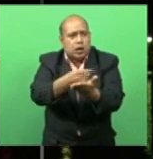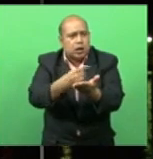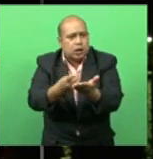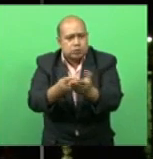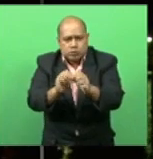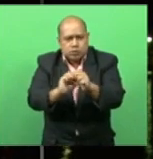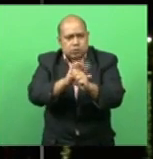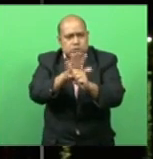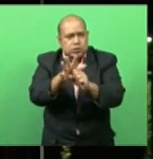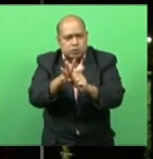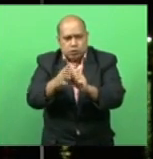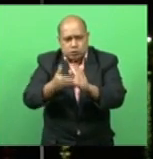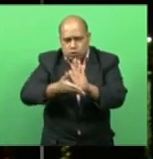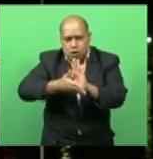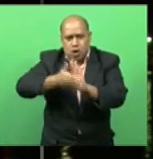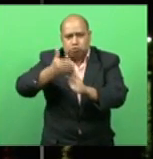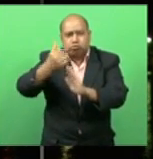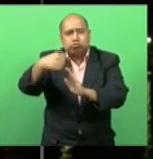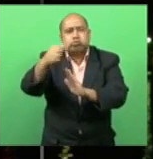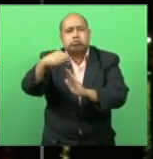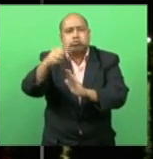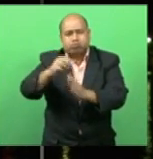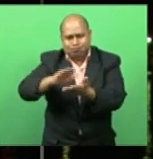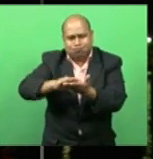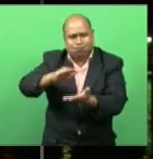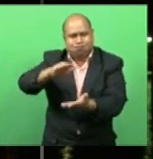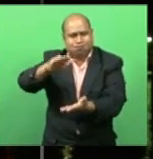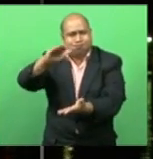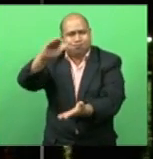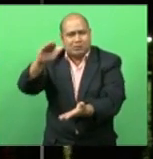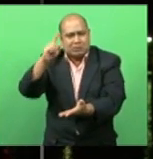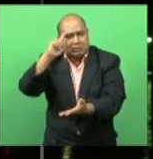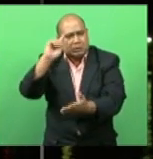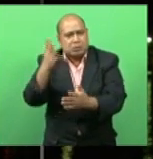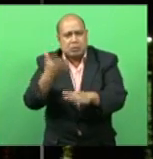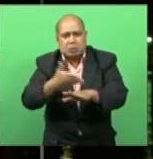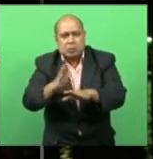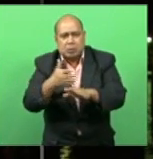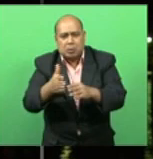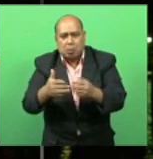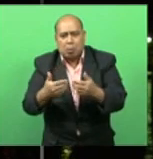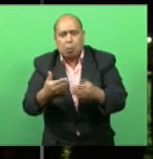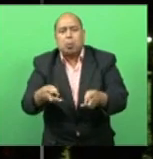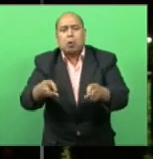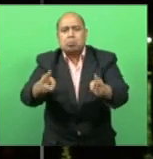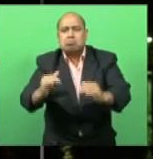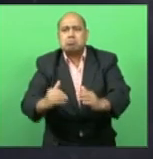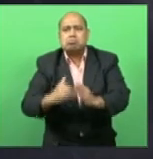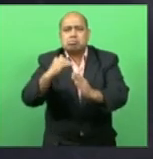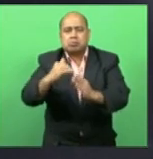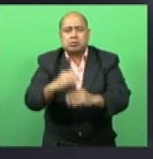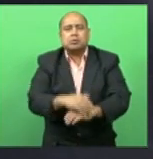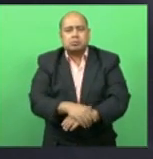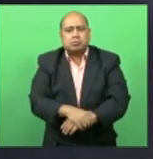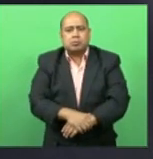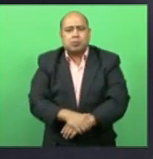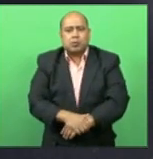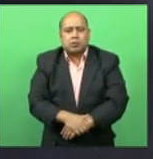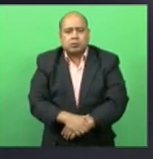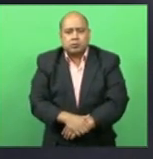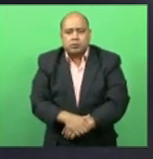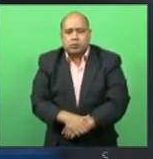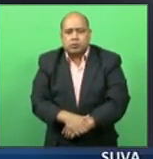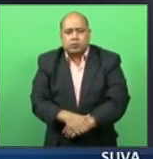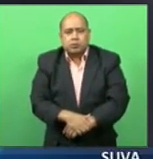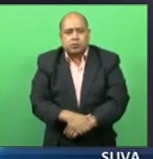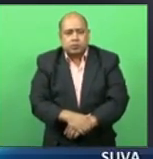high, and this could very well be the new benchmark going forward. Apanisa Wangarandovu reports. The increase